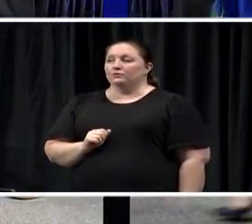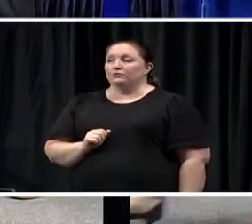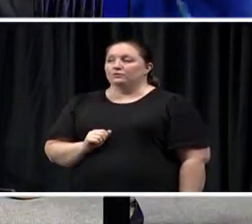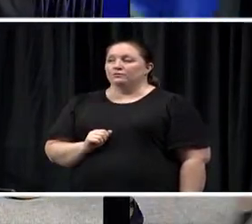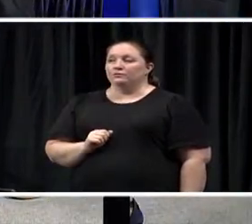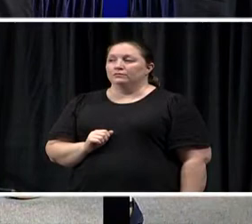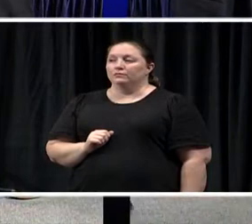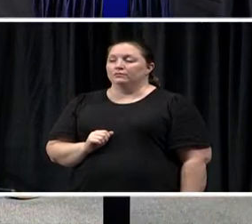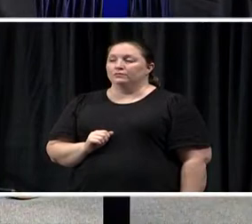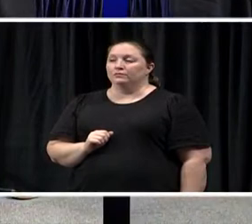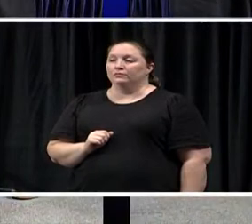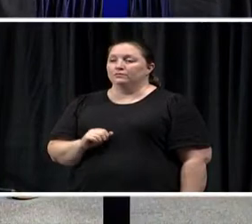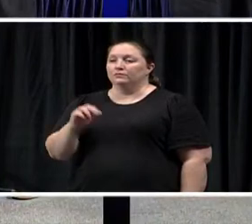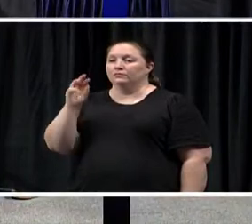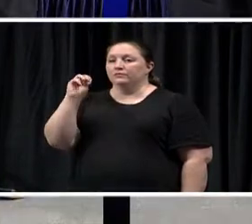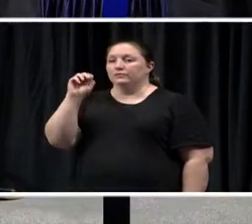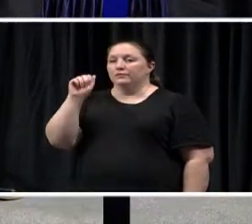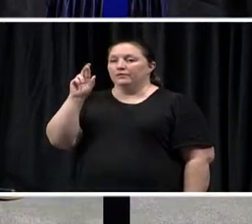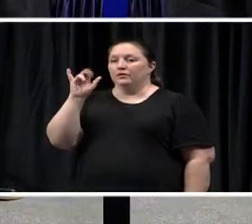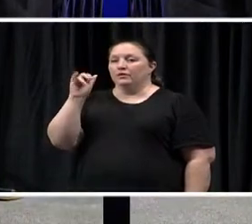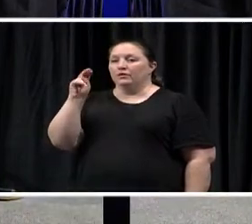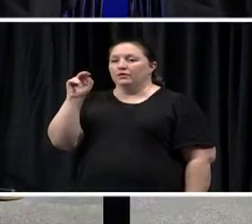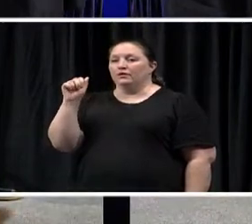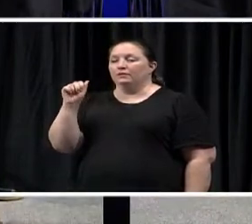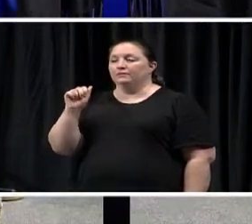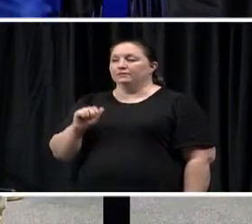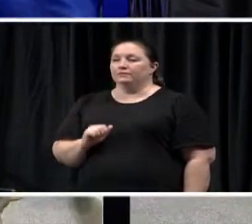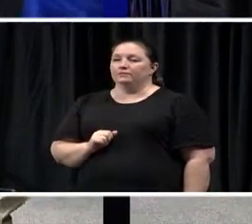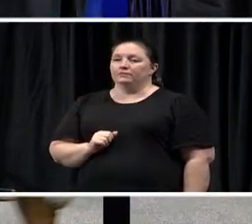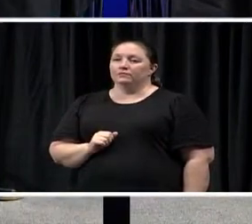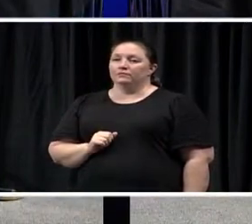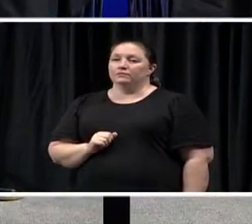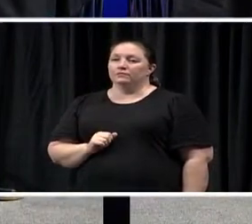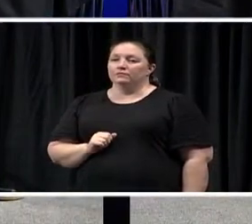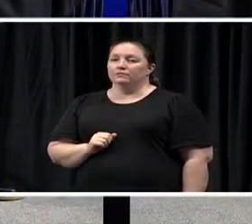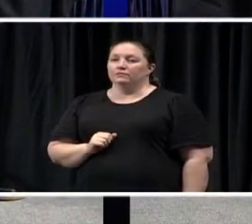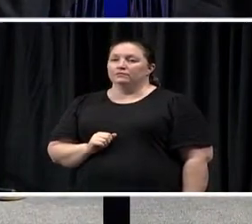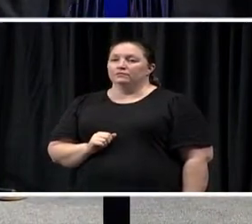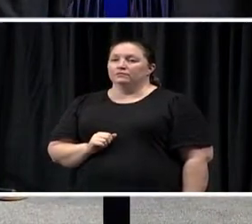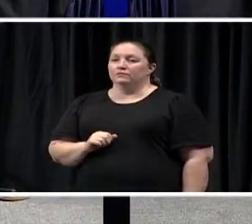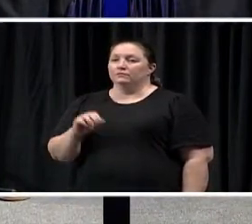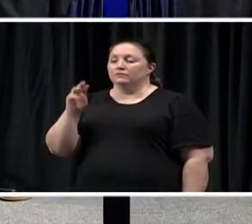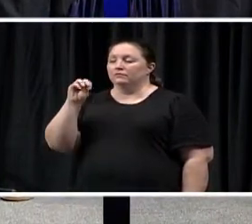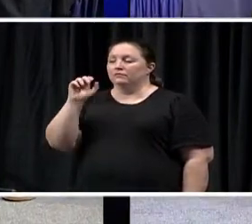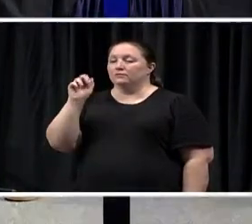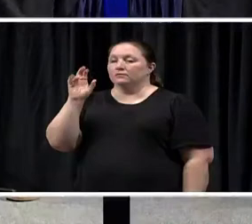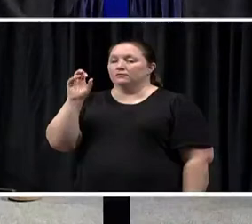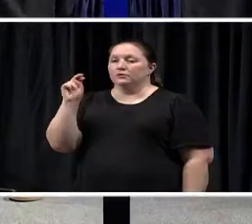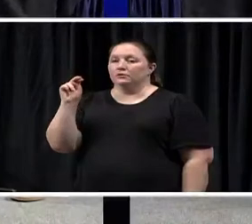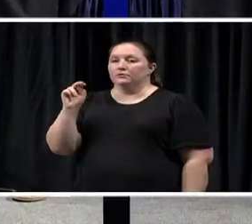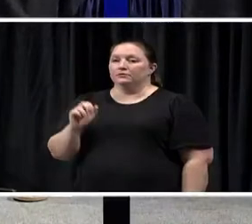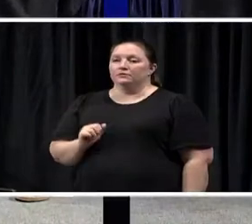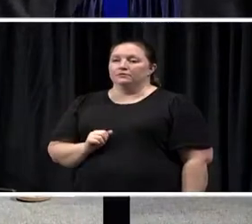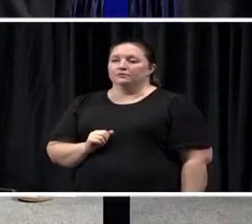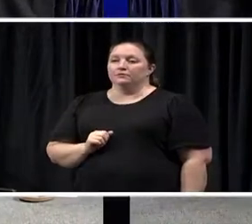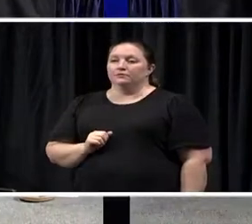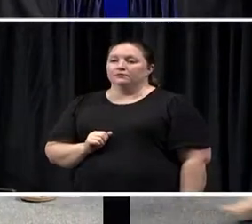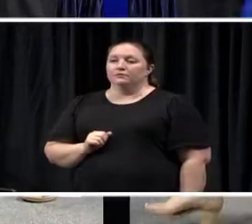Burnett. Mariana Cardeno Rosales. Marion Claire